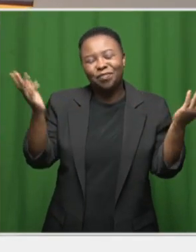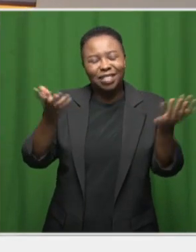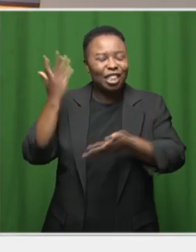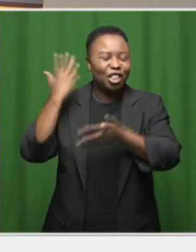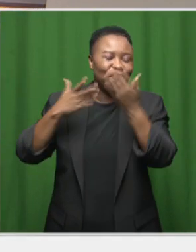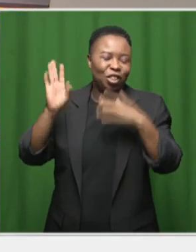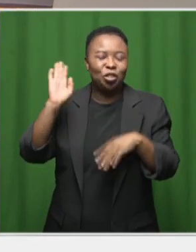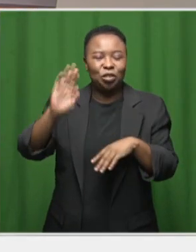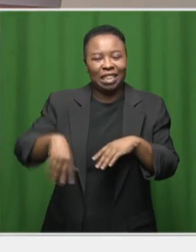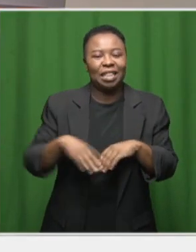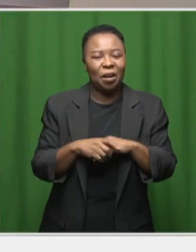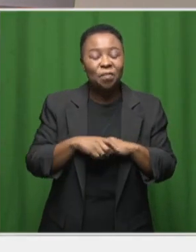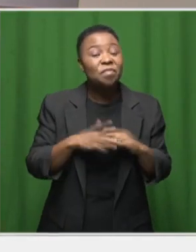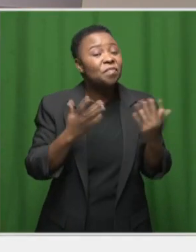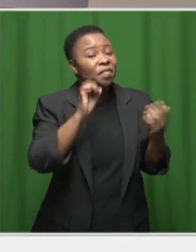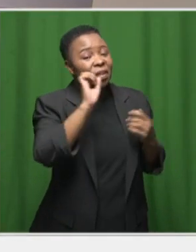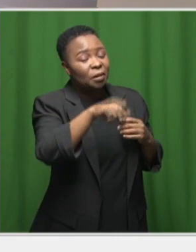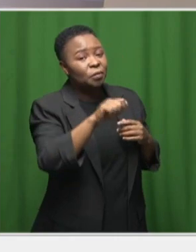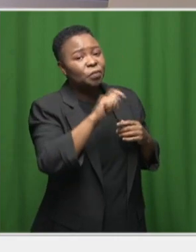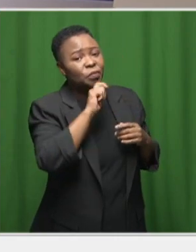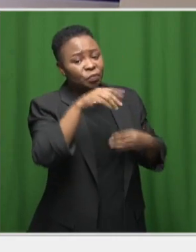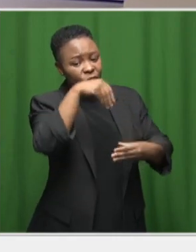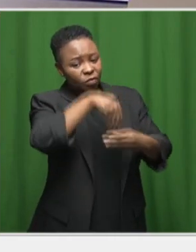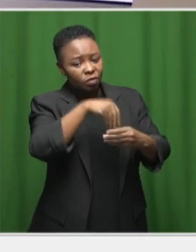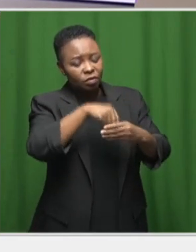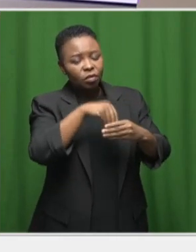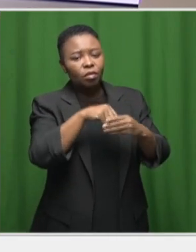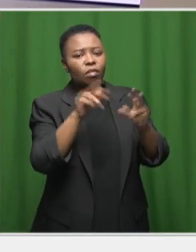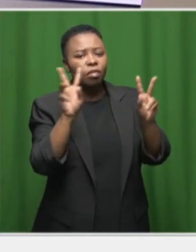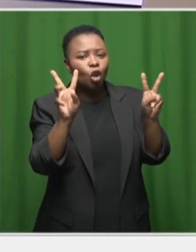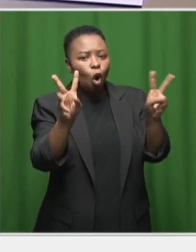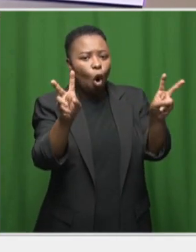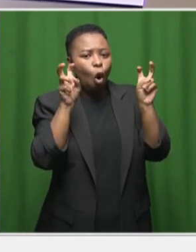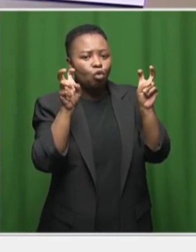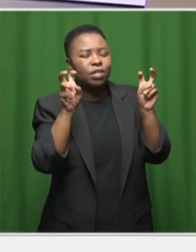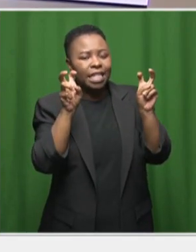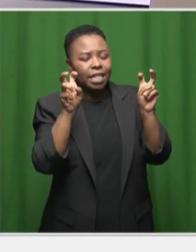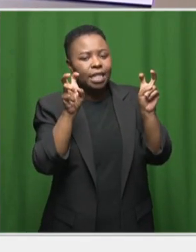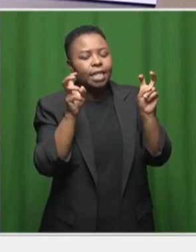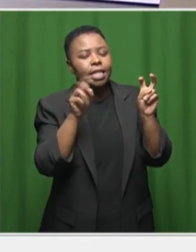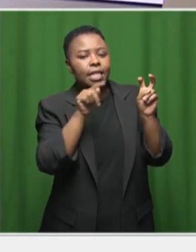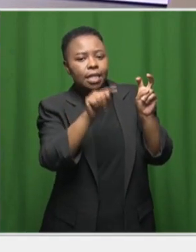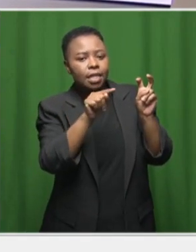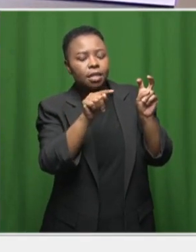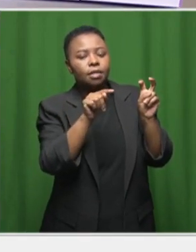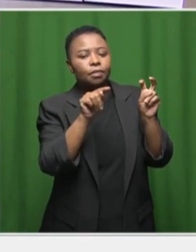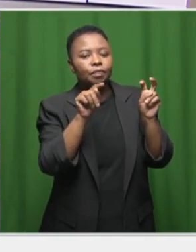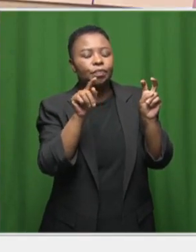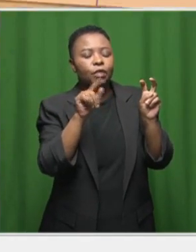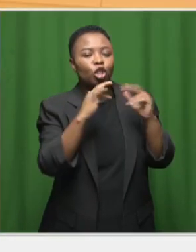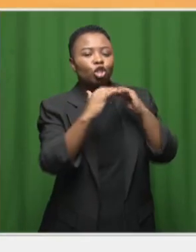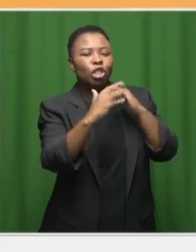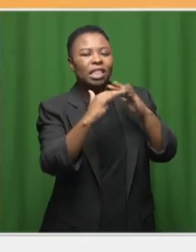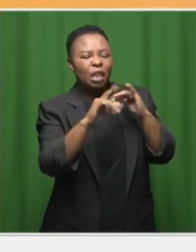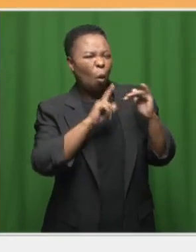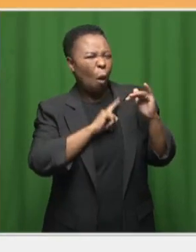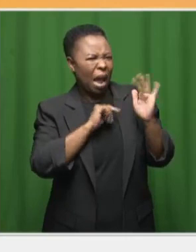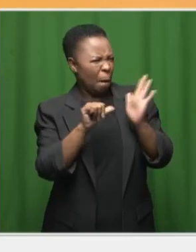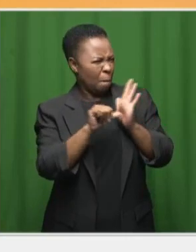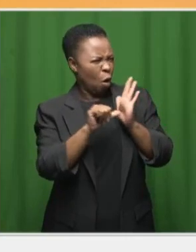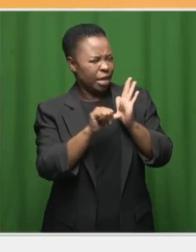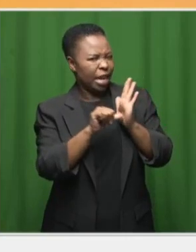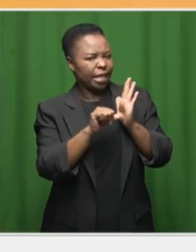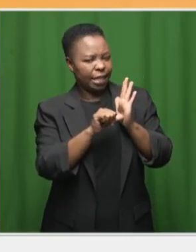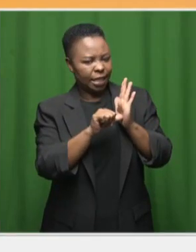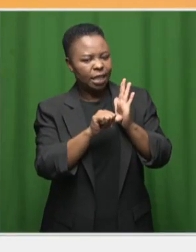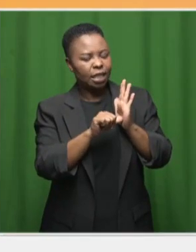Yeah. I see you also included a few jazz quotes in there. Why was that important for the